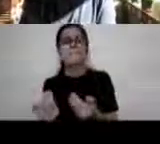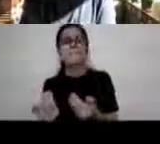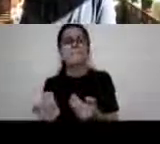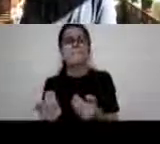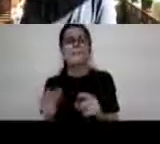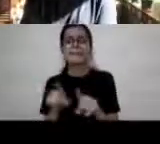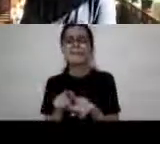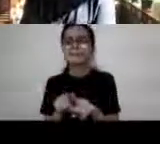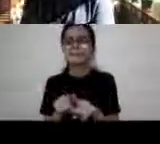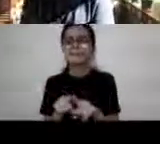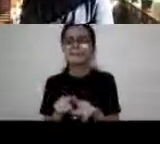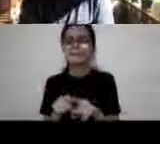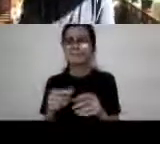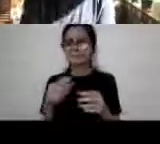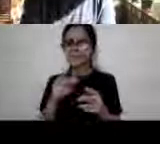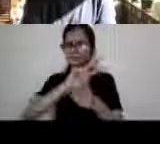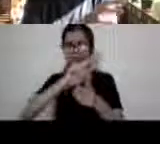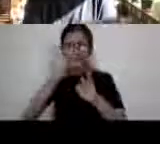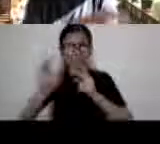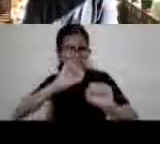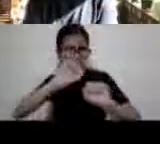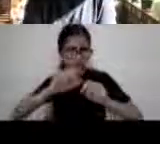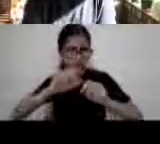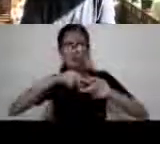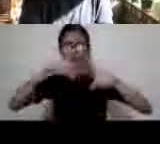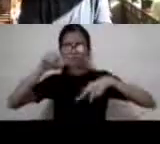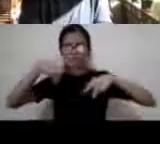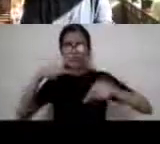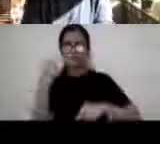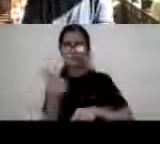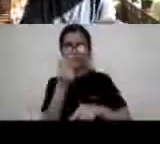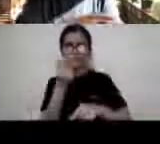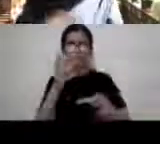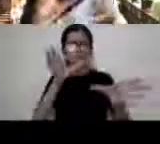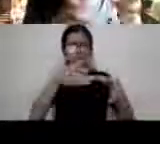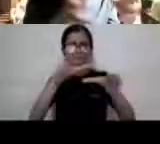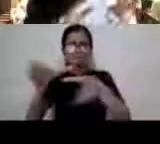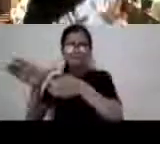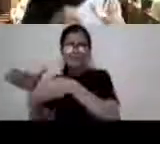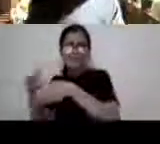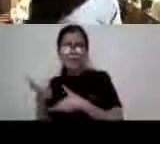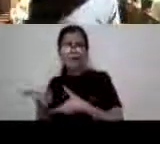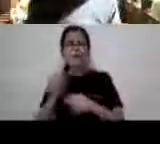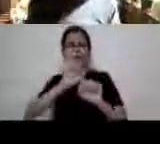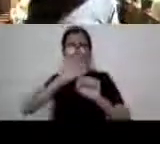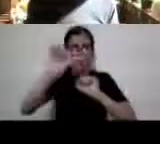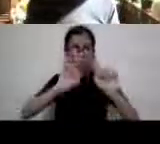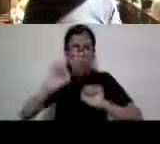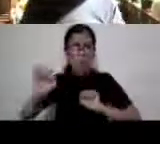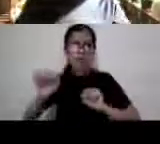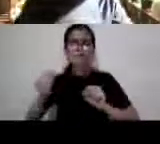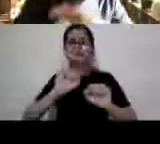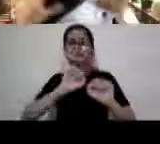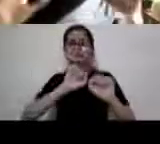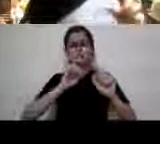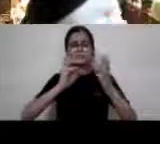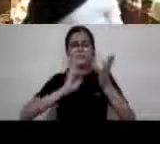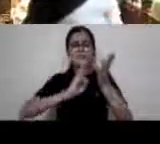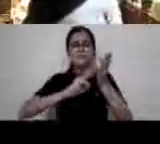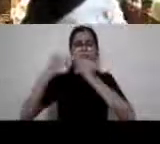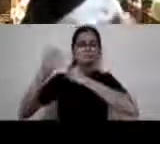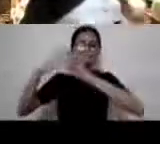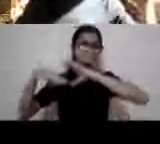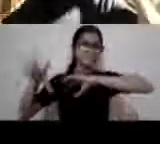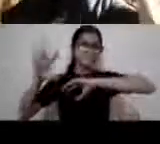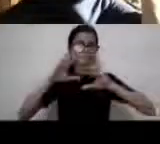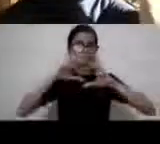But a lot of different users from our focus groups have been there on their own in the museum. And like the first reaction